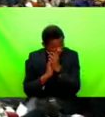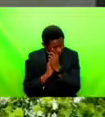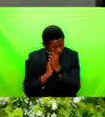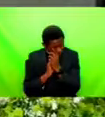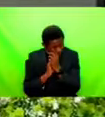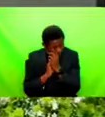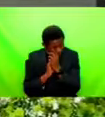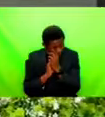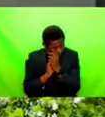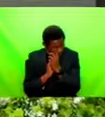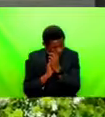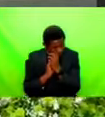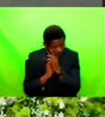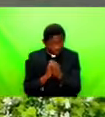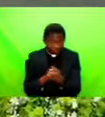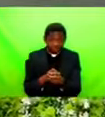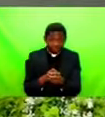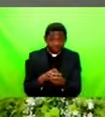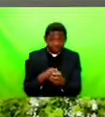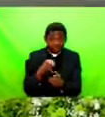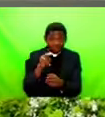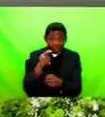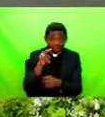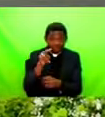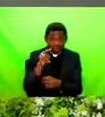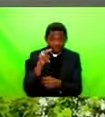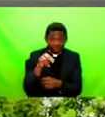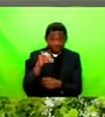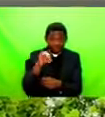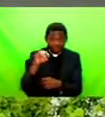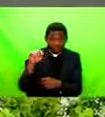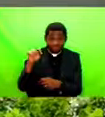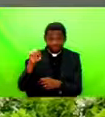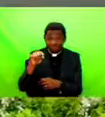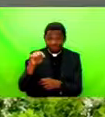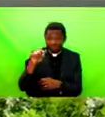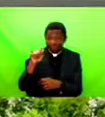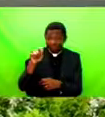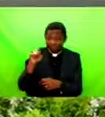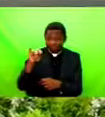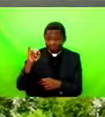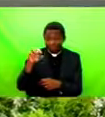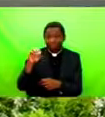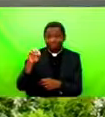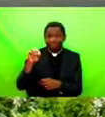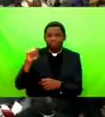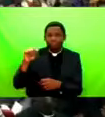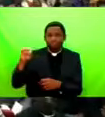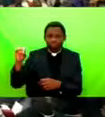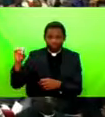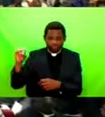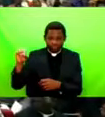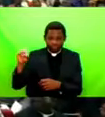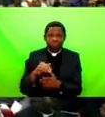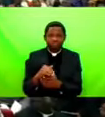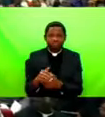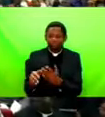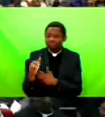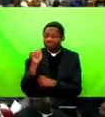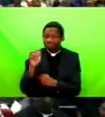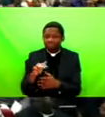Nitaki Otu. It's true. The Lord bless Nitaki Otu. Amen. Apostle, have you mentioned